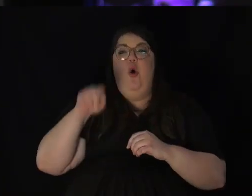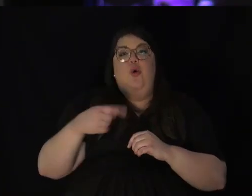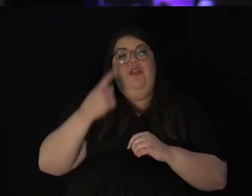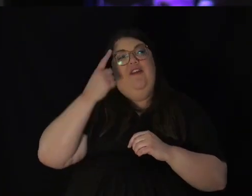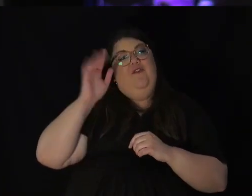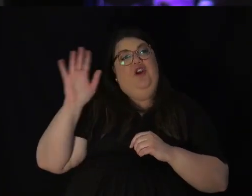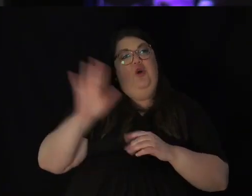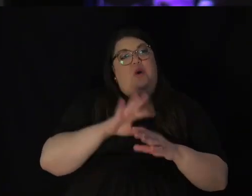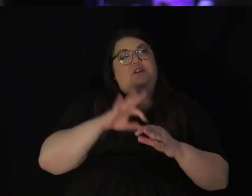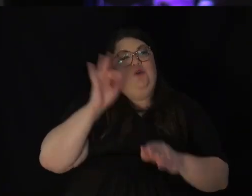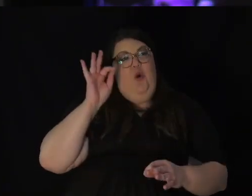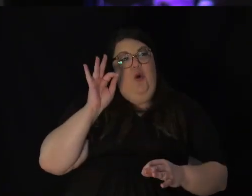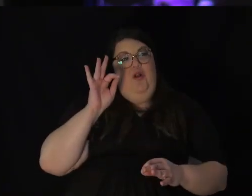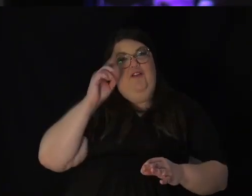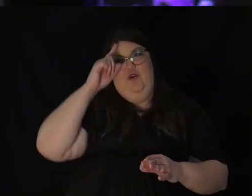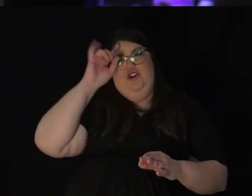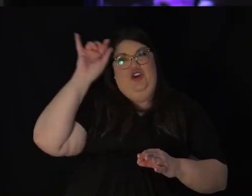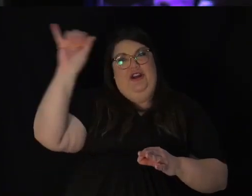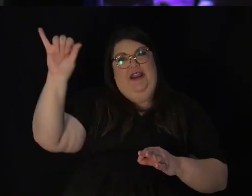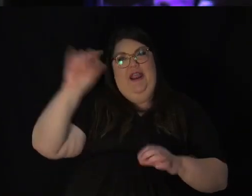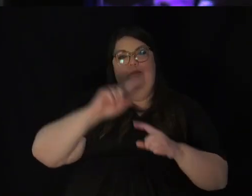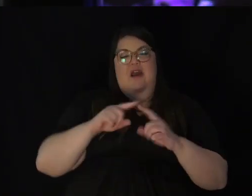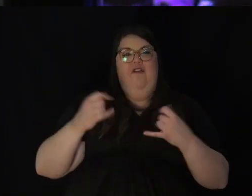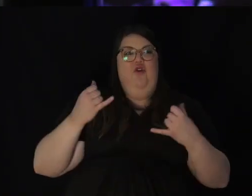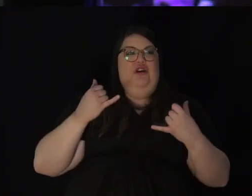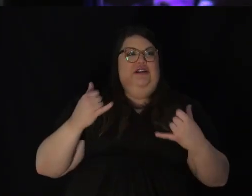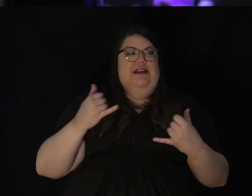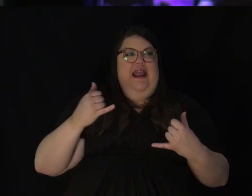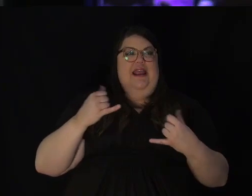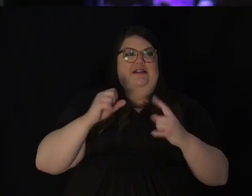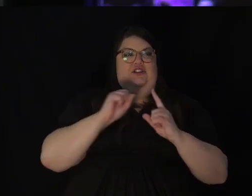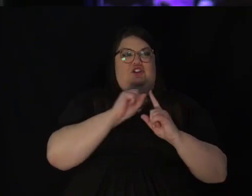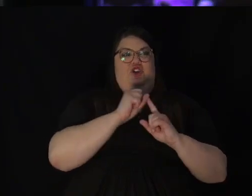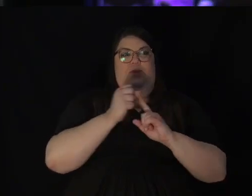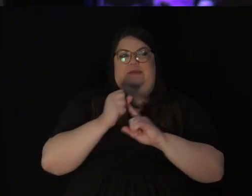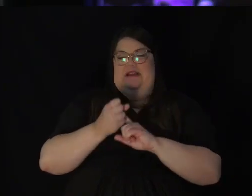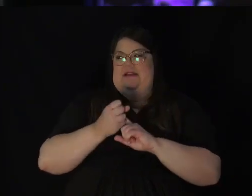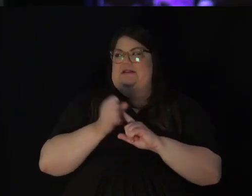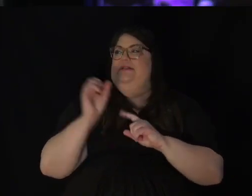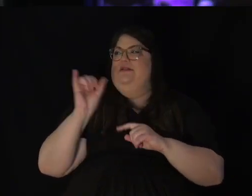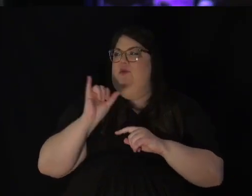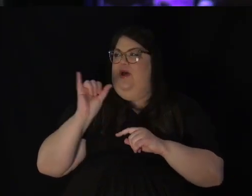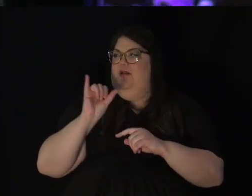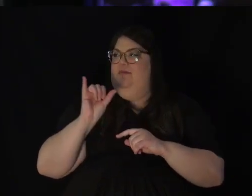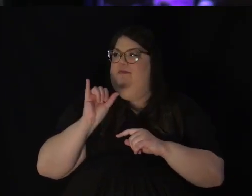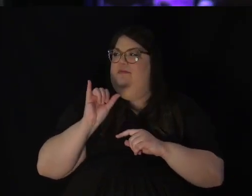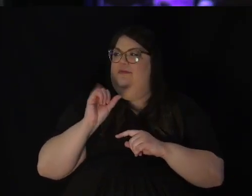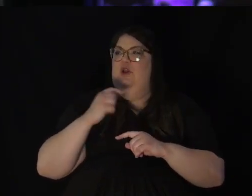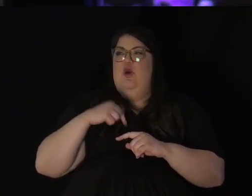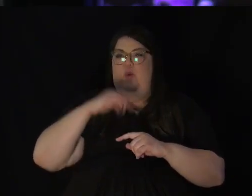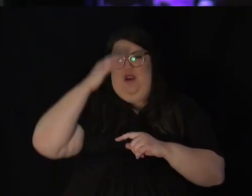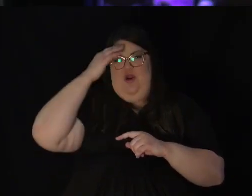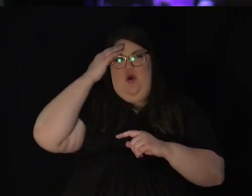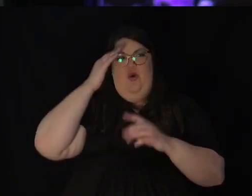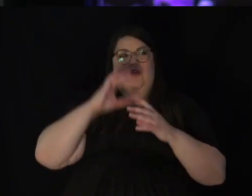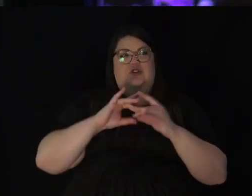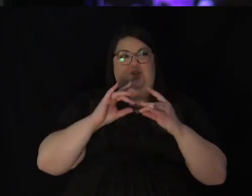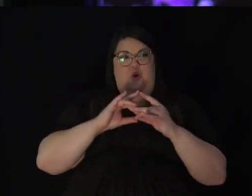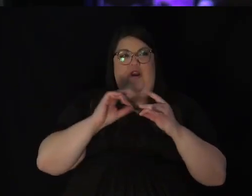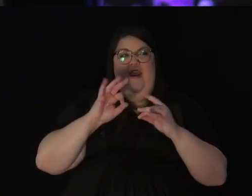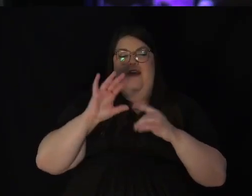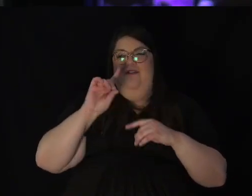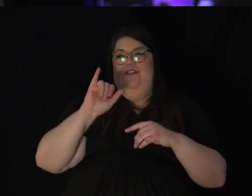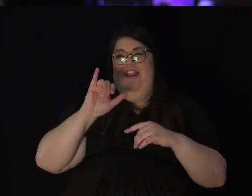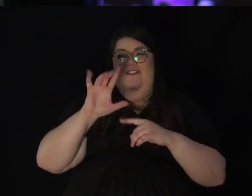your soul and eternity, but for today's circumstances as well. And we know the story of David. He